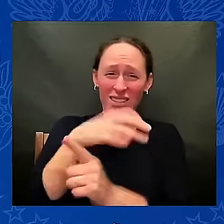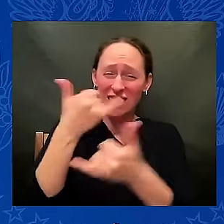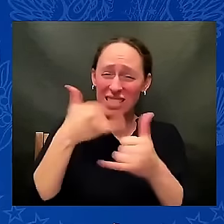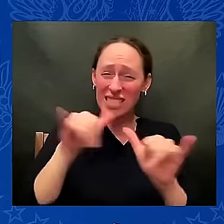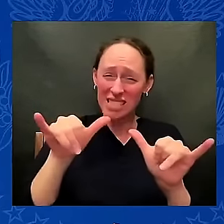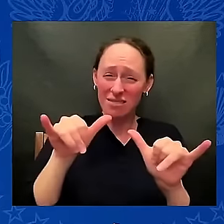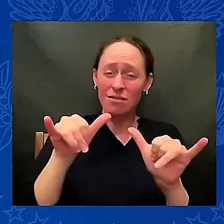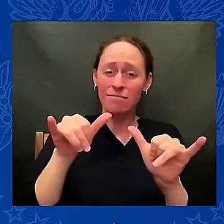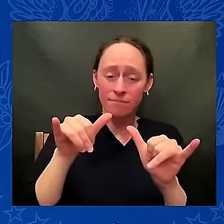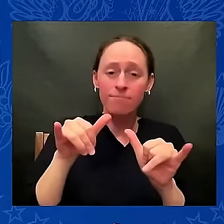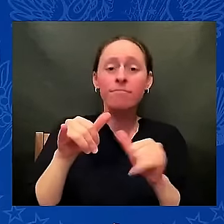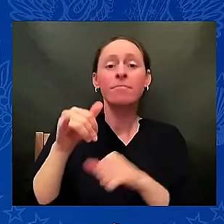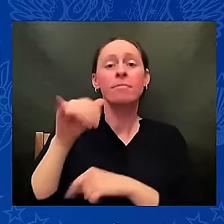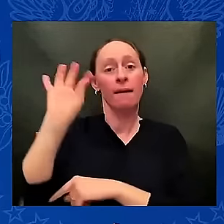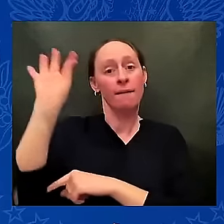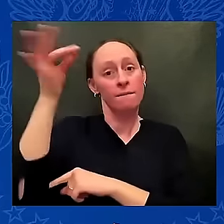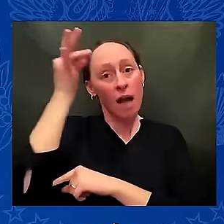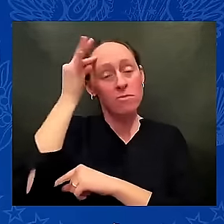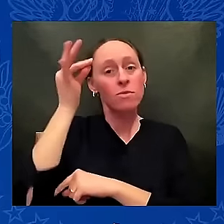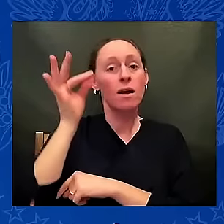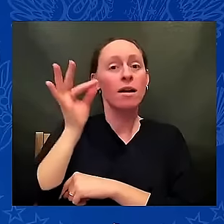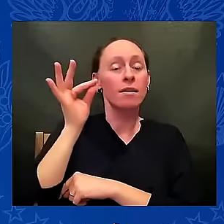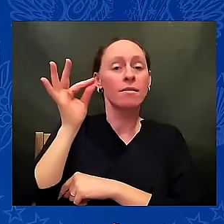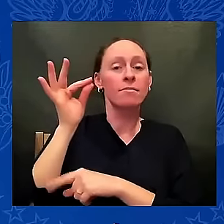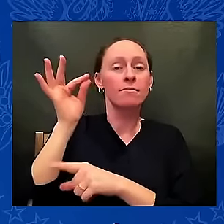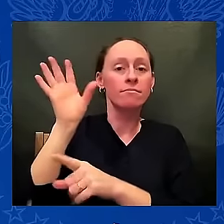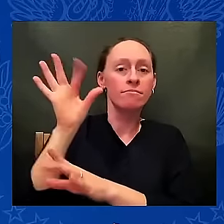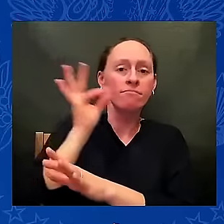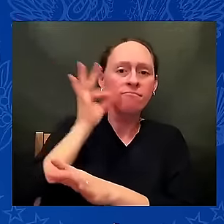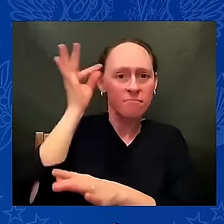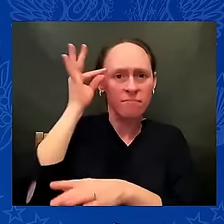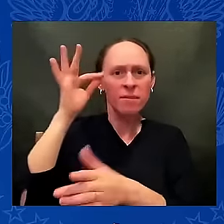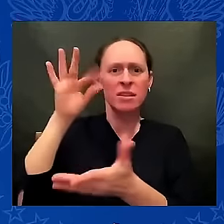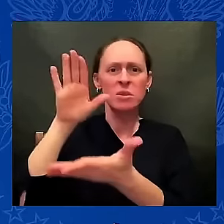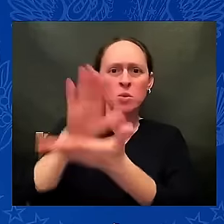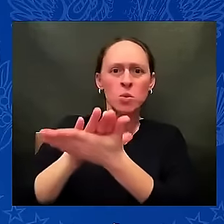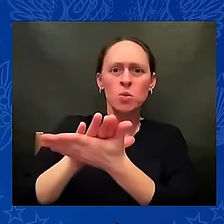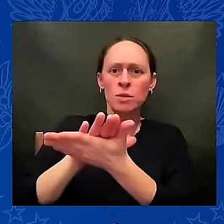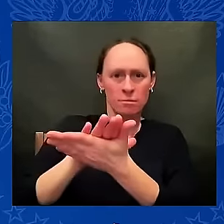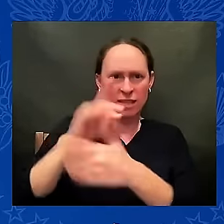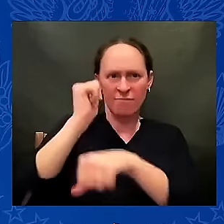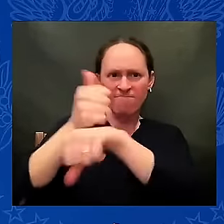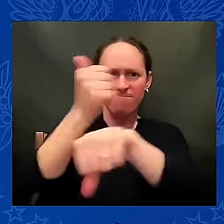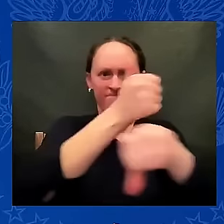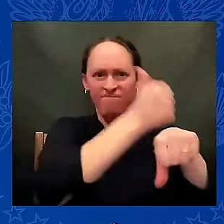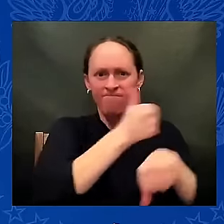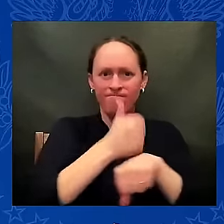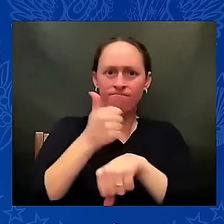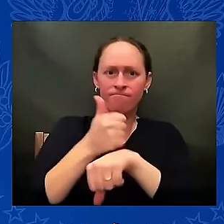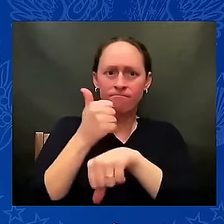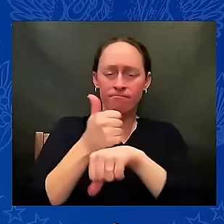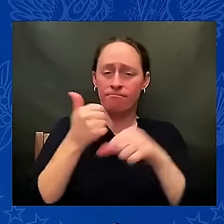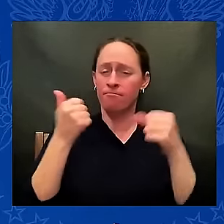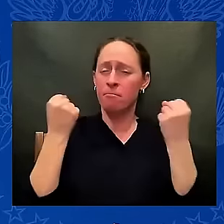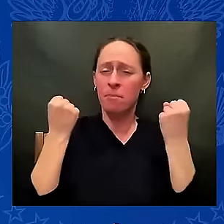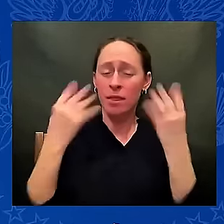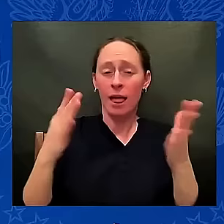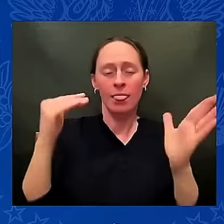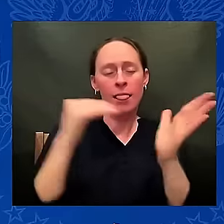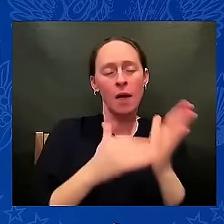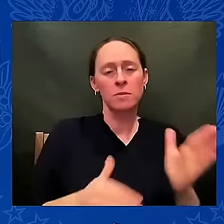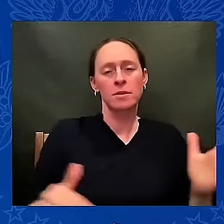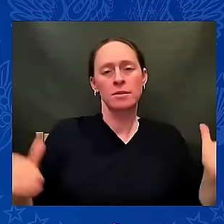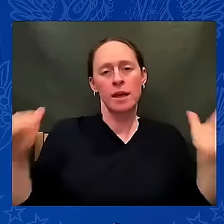of thousands of Native children entered the system. Nearly 1,000 documented Native child